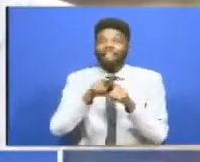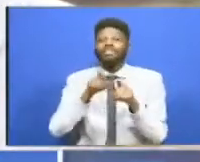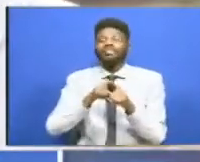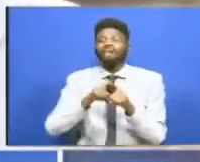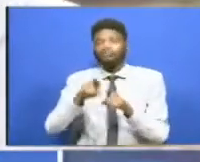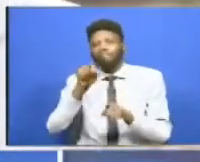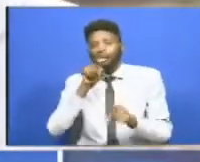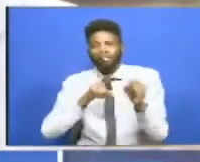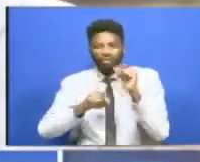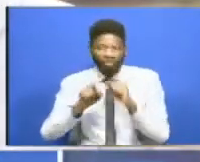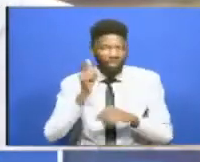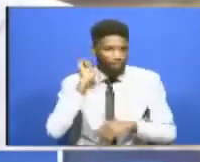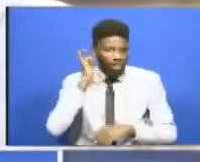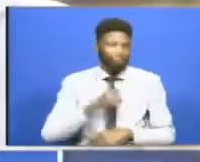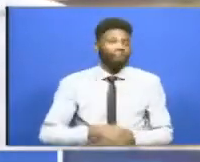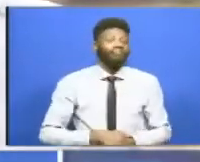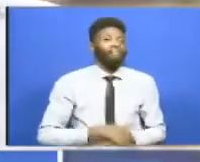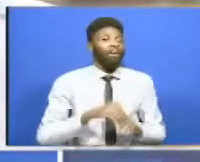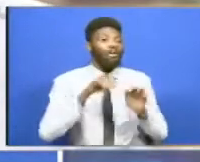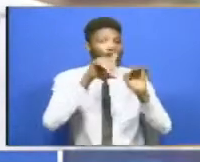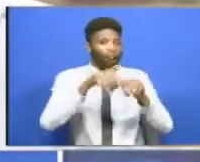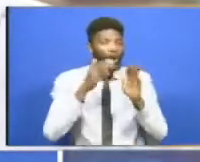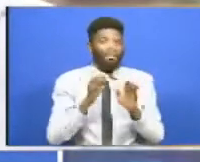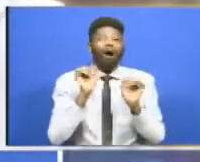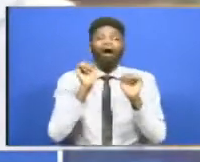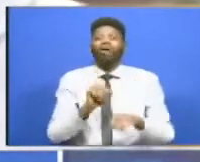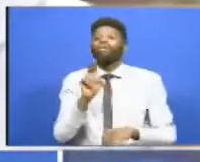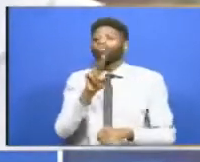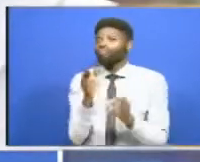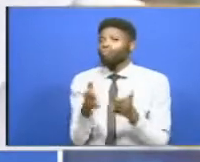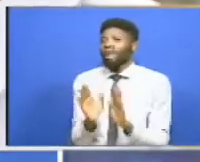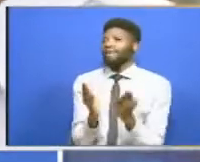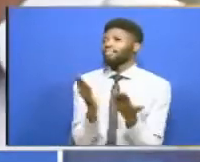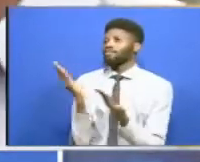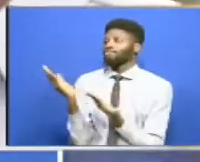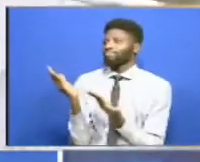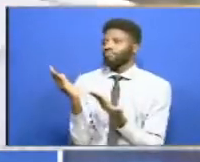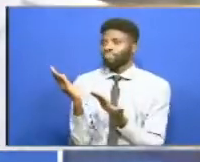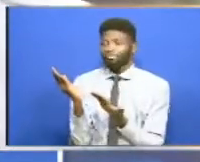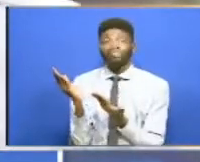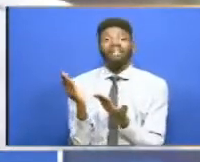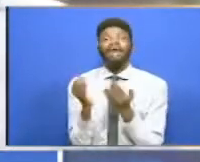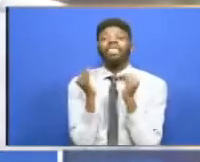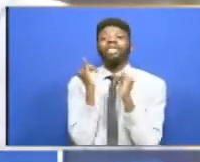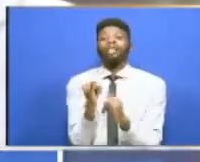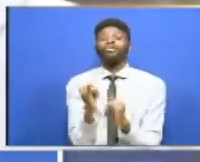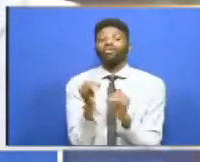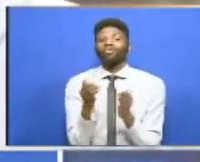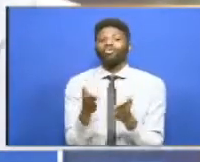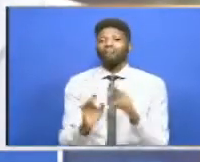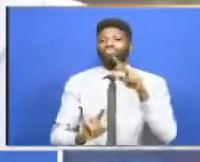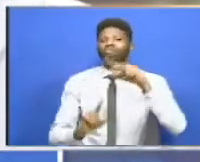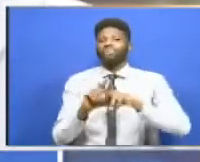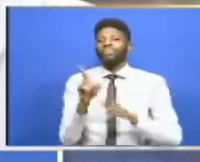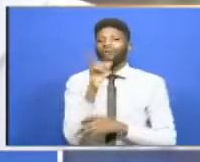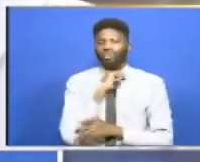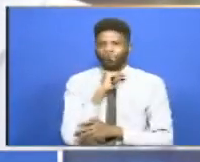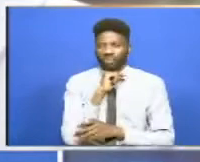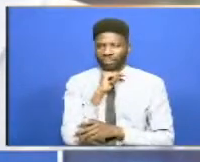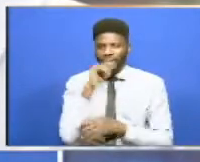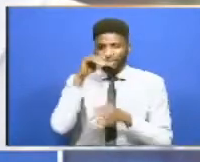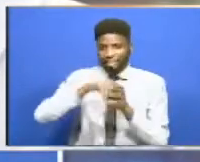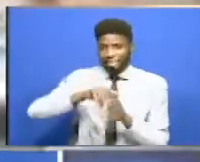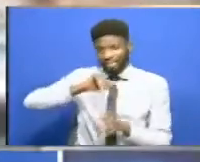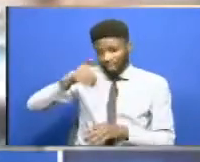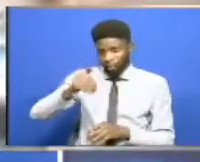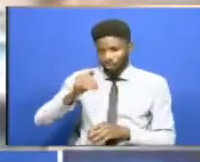at liberty to actually practice this system, and you can actually see this is actually something that's emerging especially in quite a number of urban areas